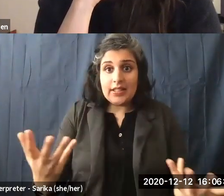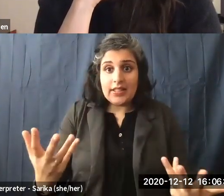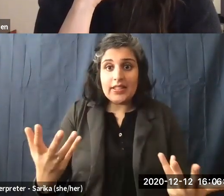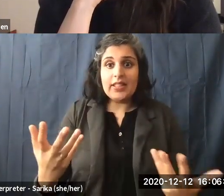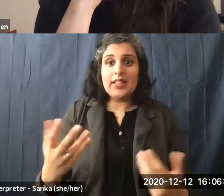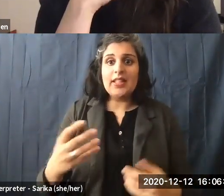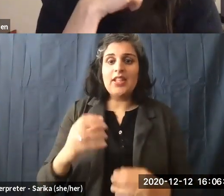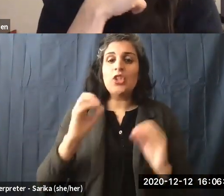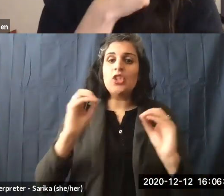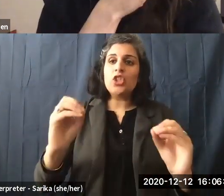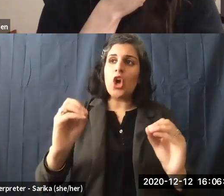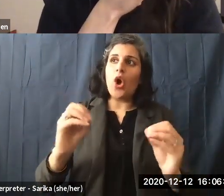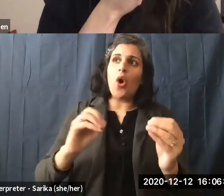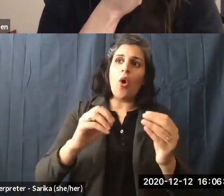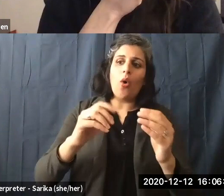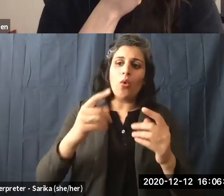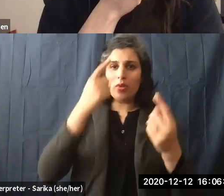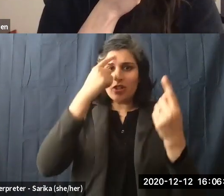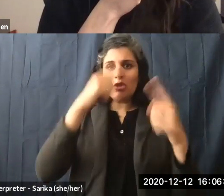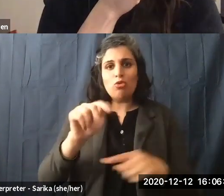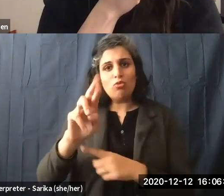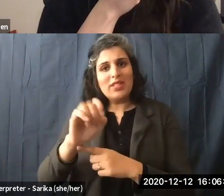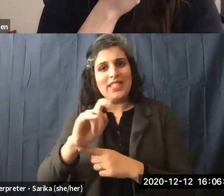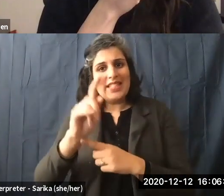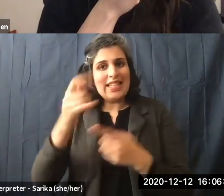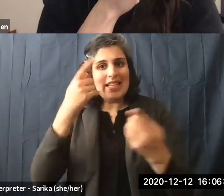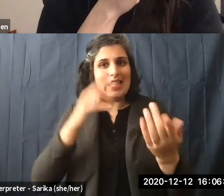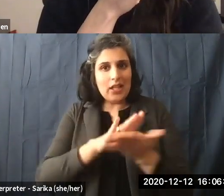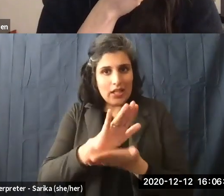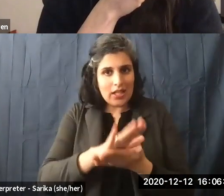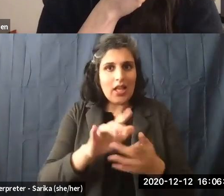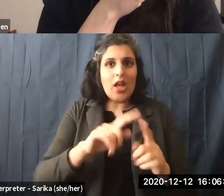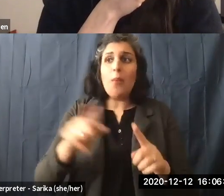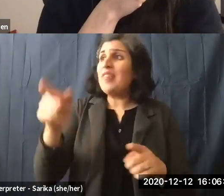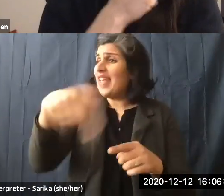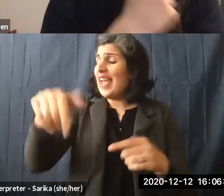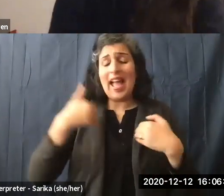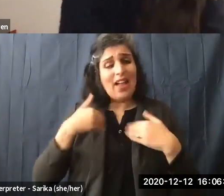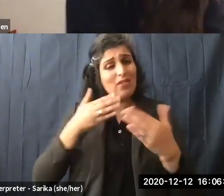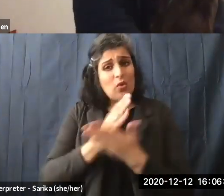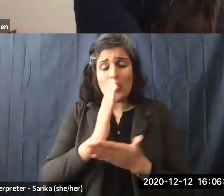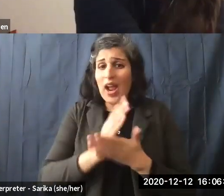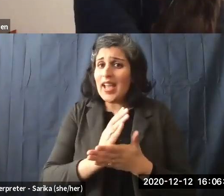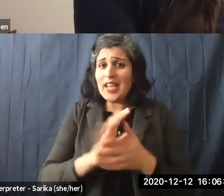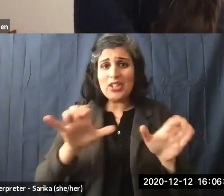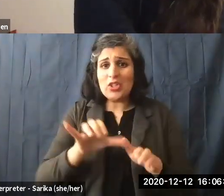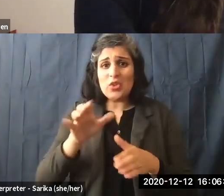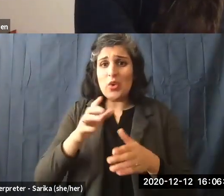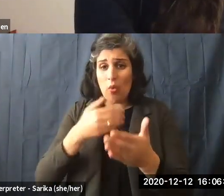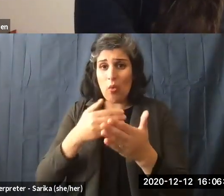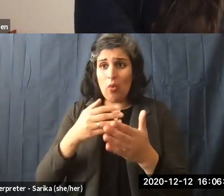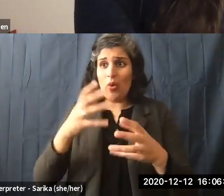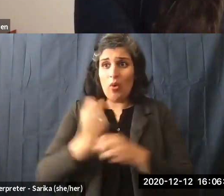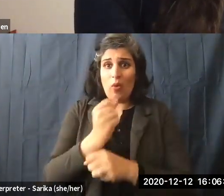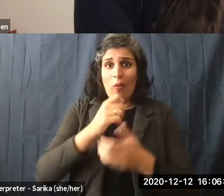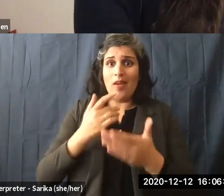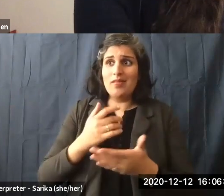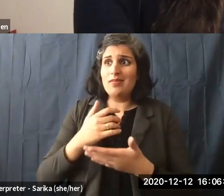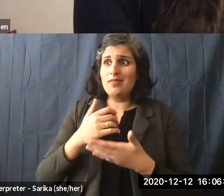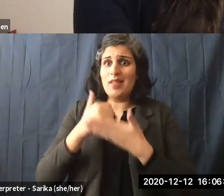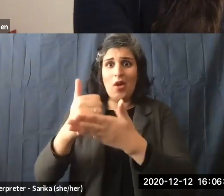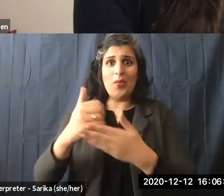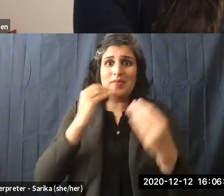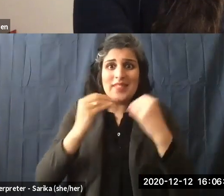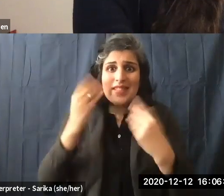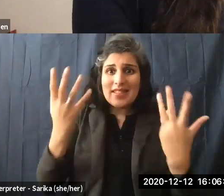They don't have a treaty. We don't have treaties there, but they do have a right to do those things. So I take, I think that's a great point. I would just